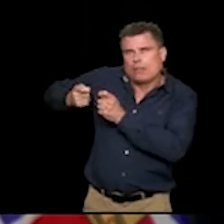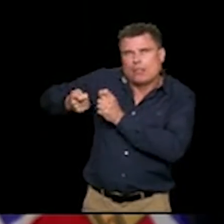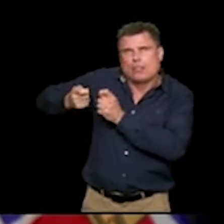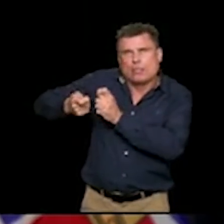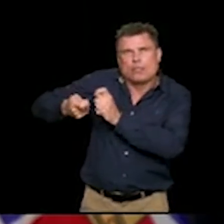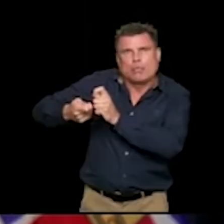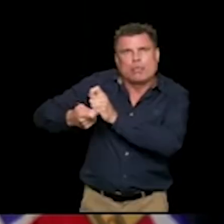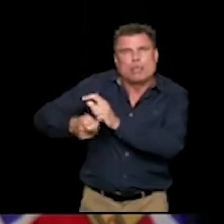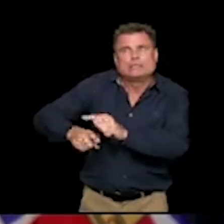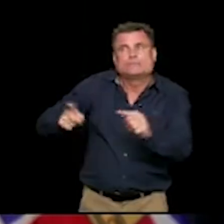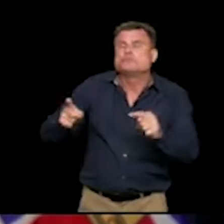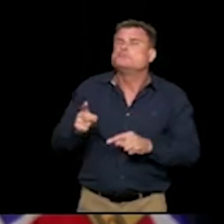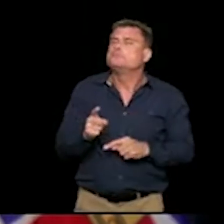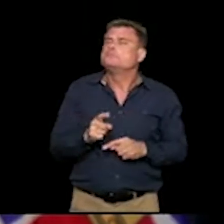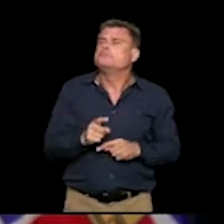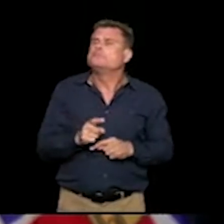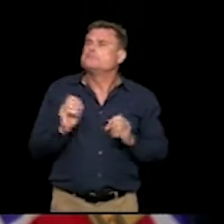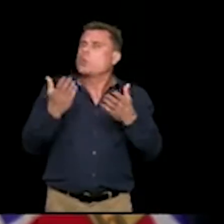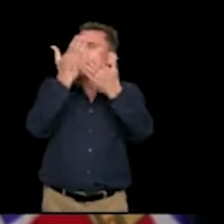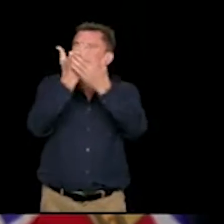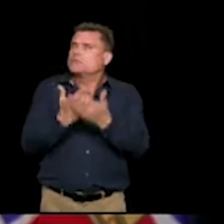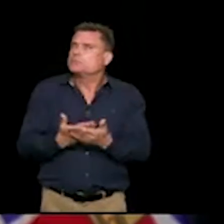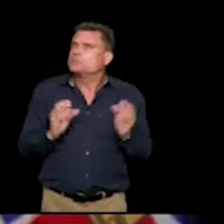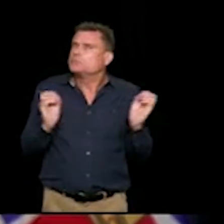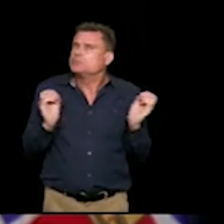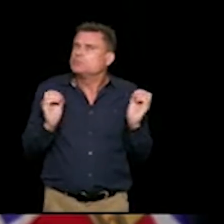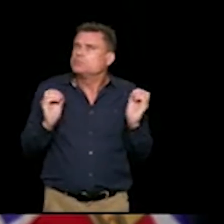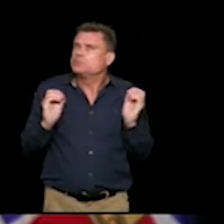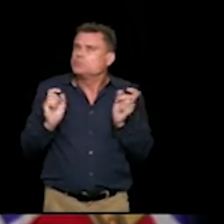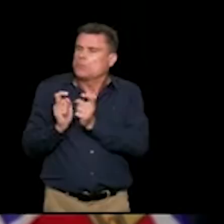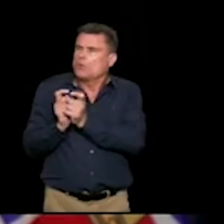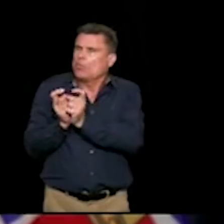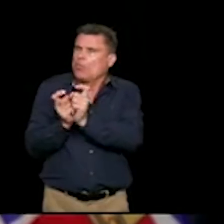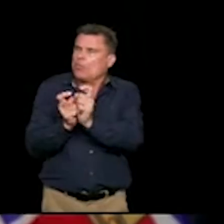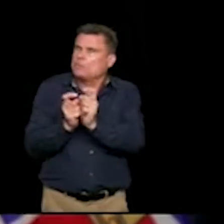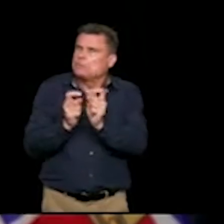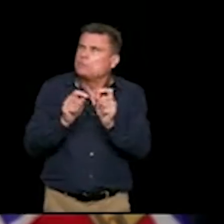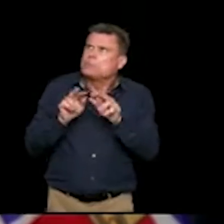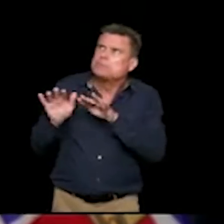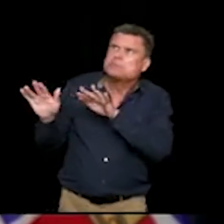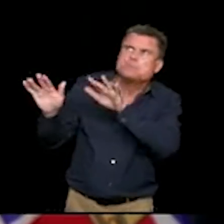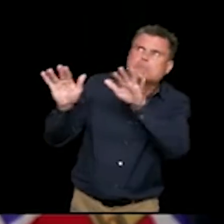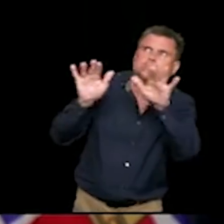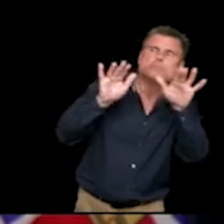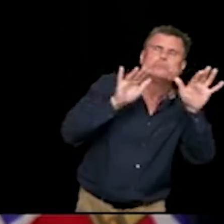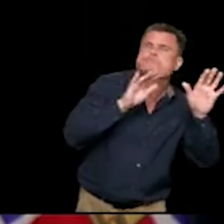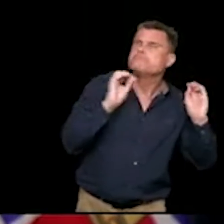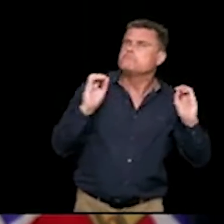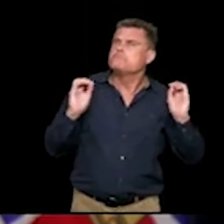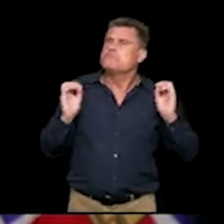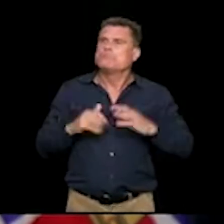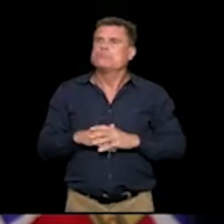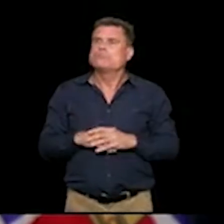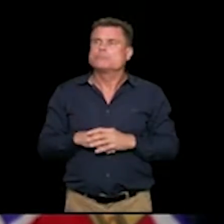seen evidence of that. And a couple of times ago, we presented some of the data on the whole genome sequencing that we're doing of all